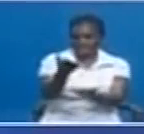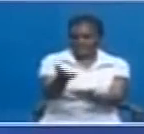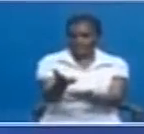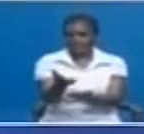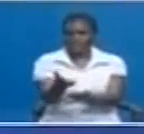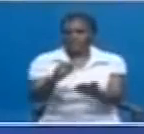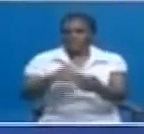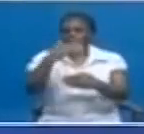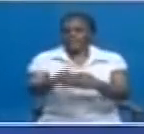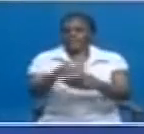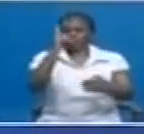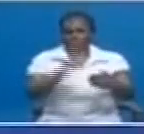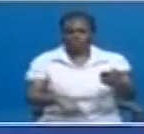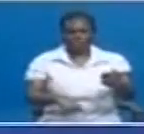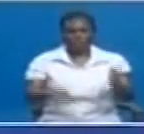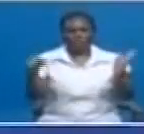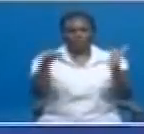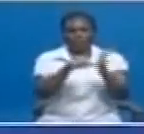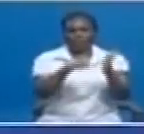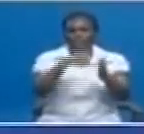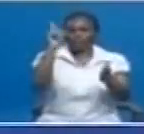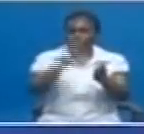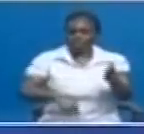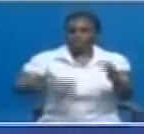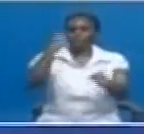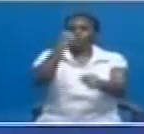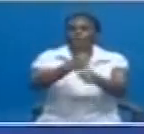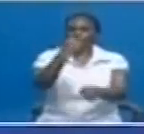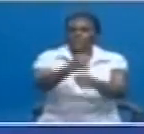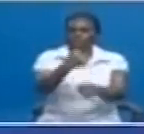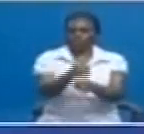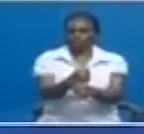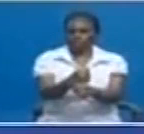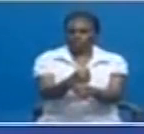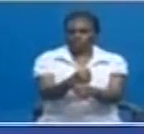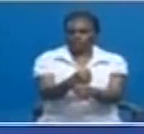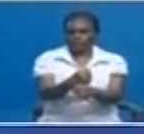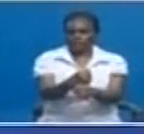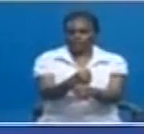position, what next? Well, their problem is primarily operational. Yeah. And they have got to